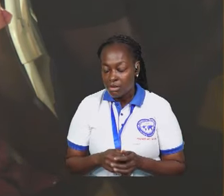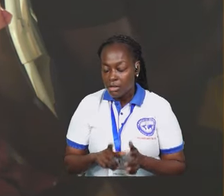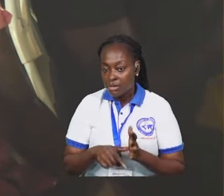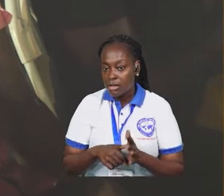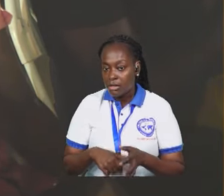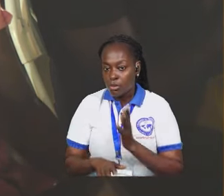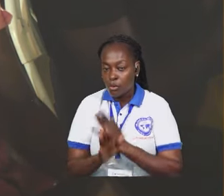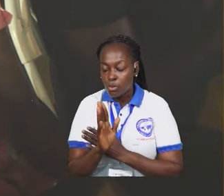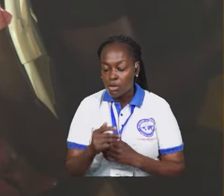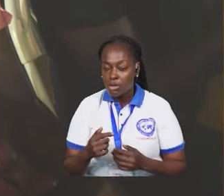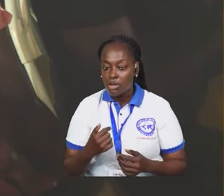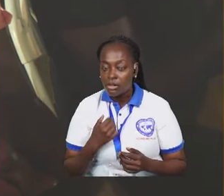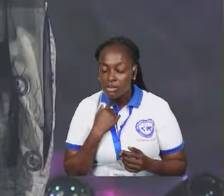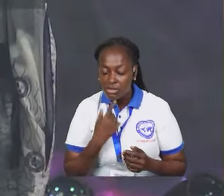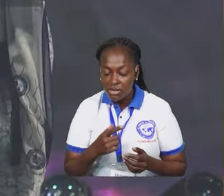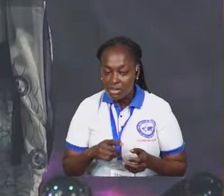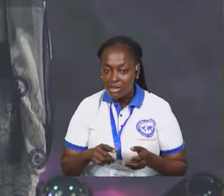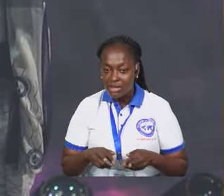sawa ye yinti